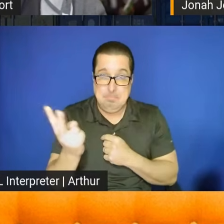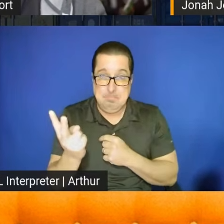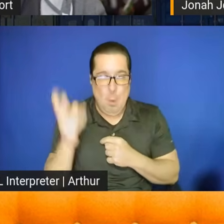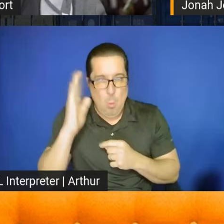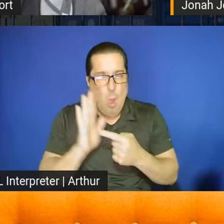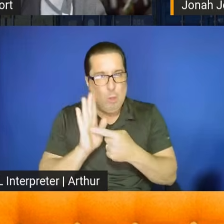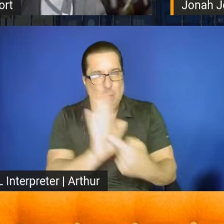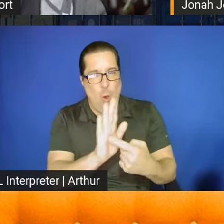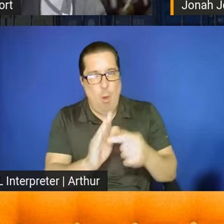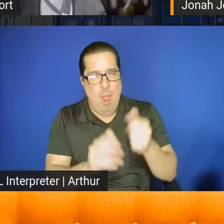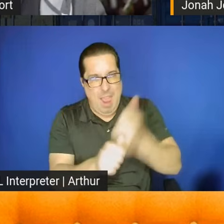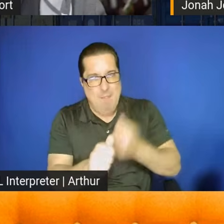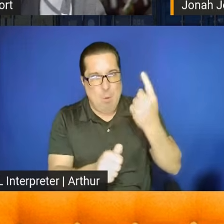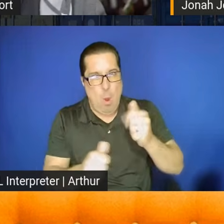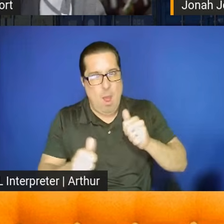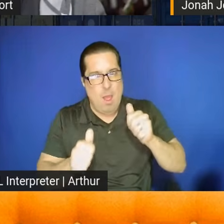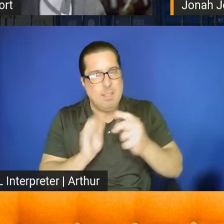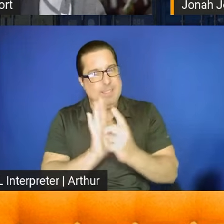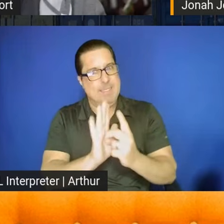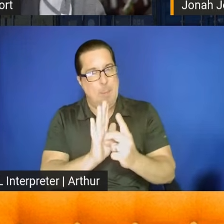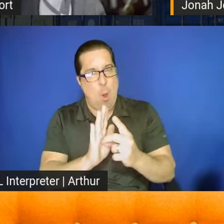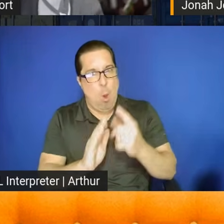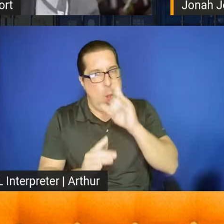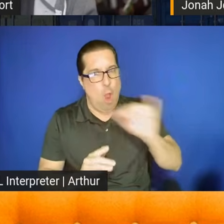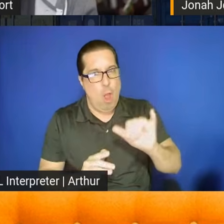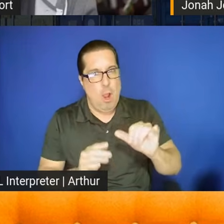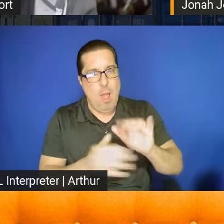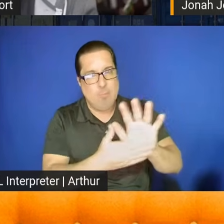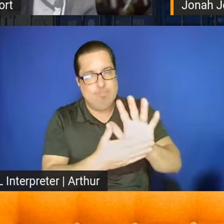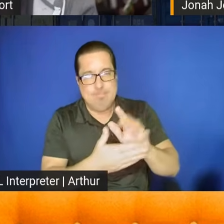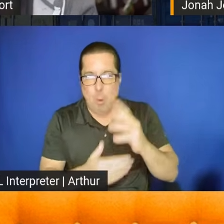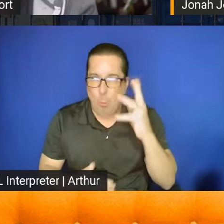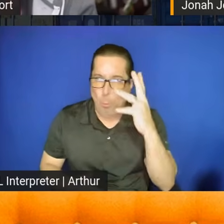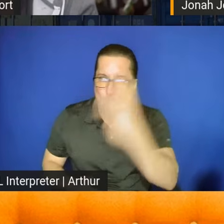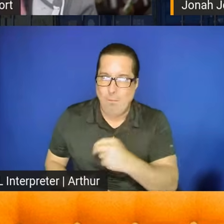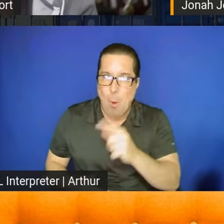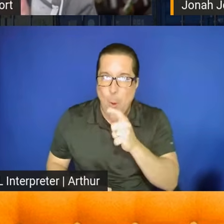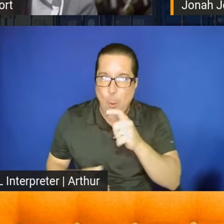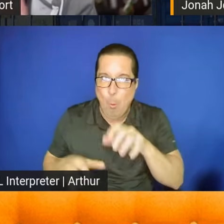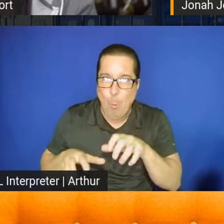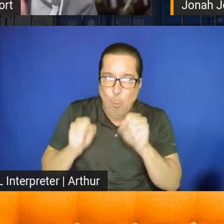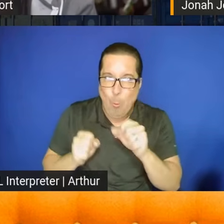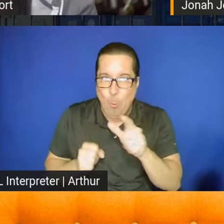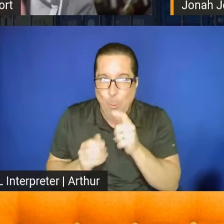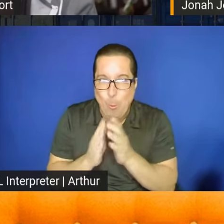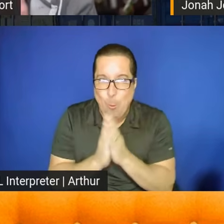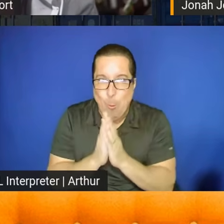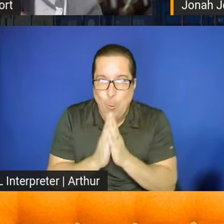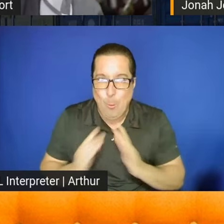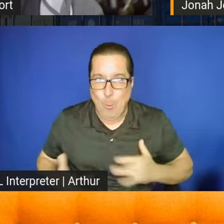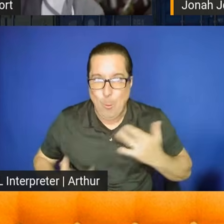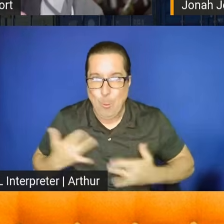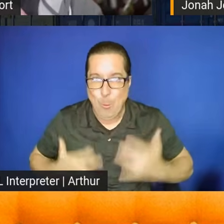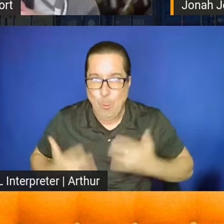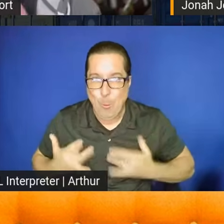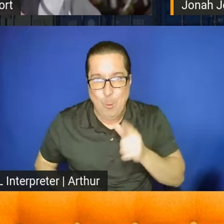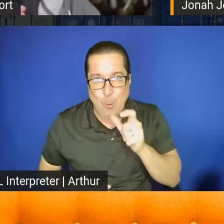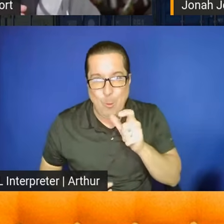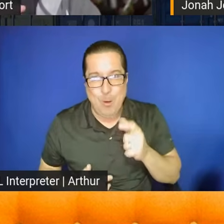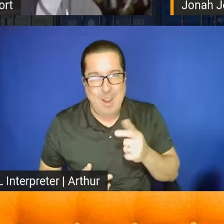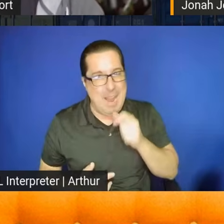demo. Beautiful. That sounds awesome. Who's giving the demo, y'all? Not me. Not